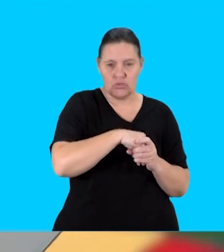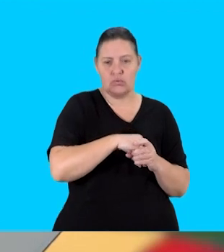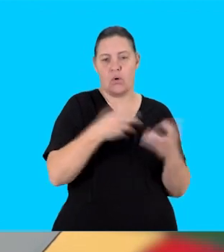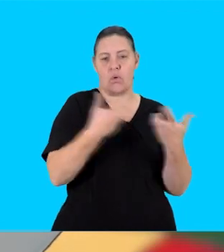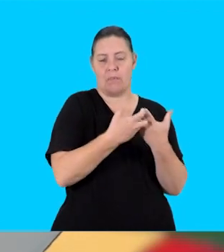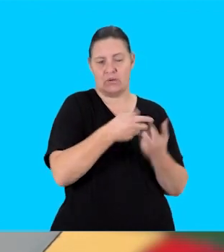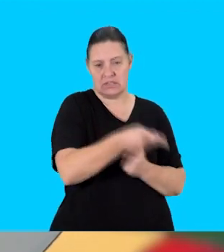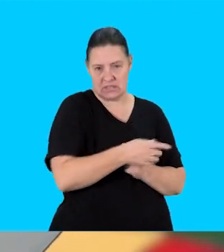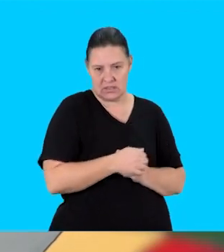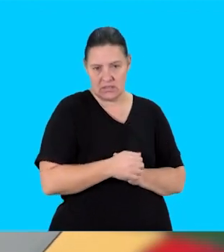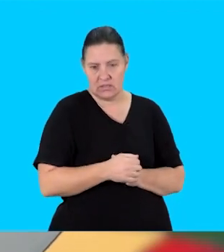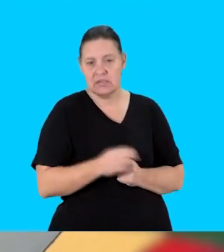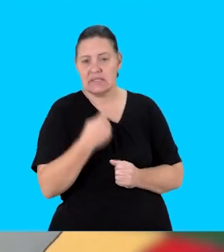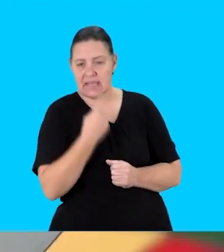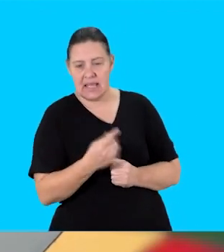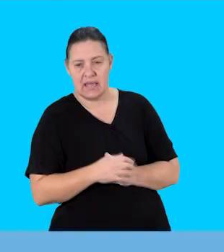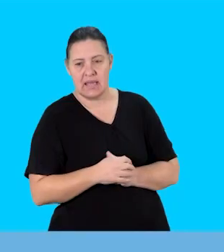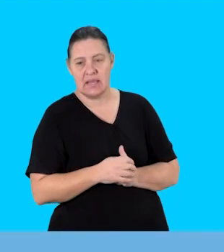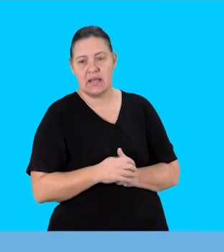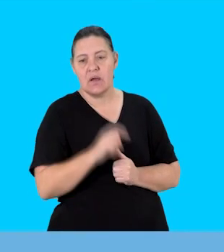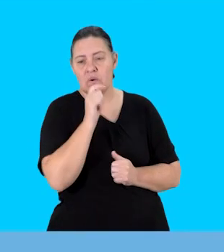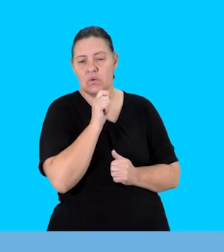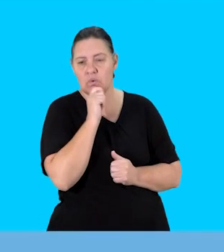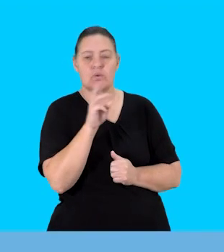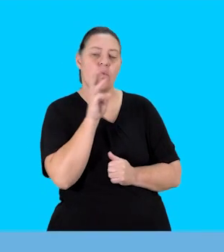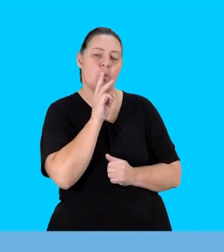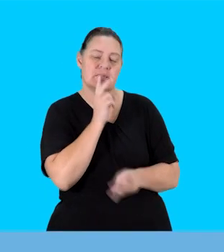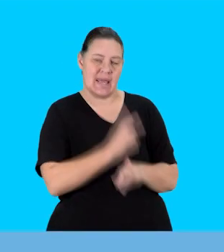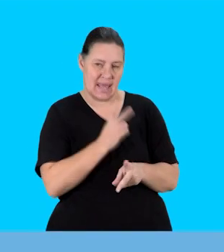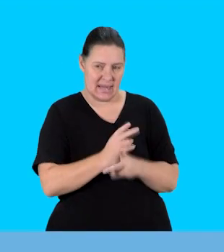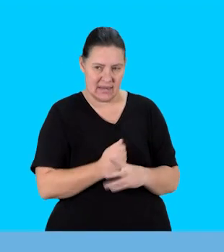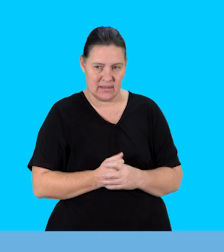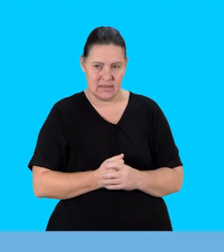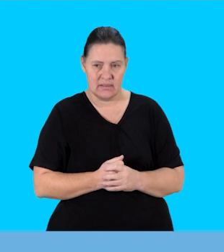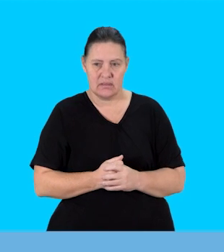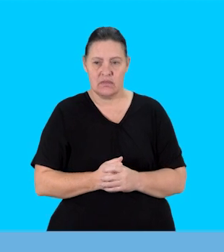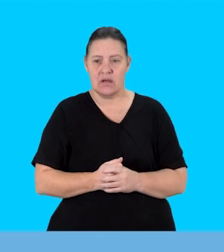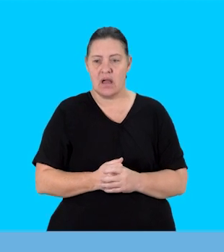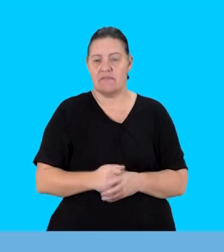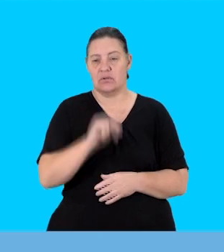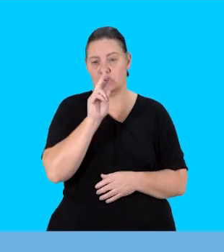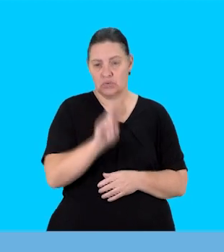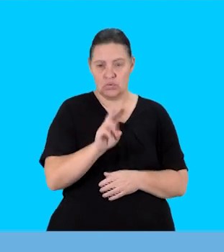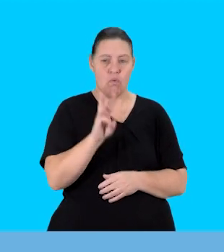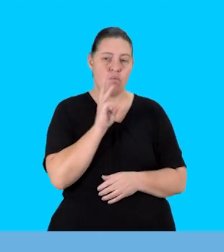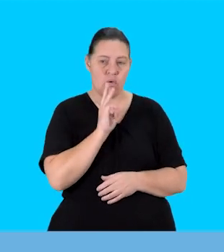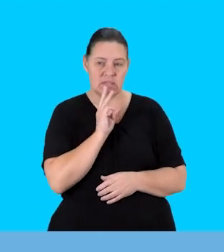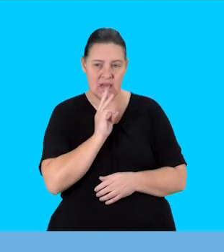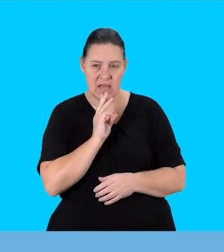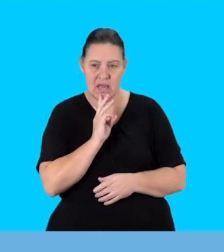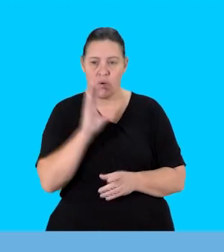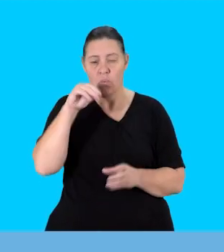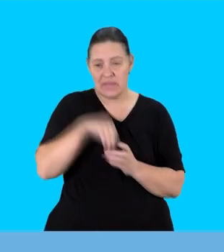find in a particular compound. In a case of, let's use this water again as our example. We have 2 molecules of